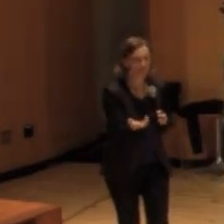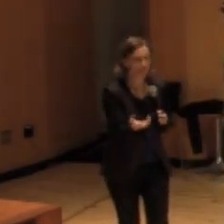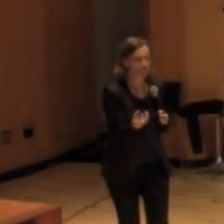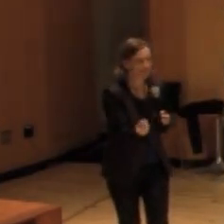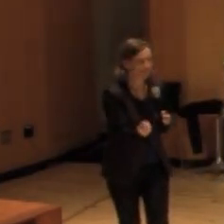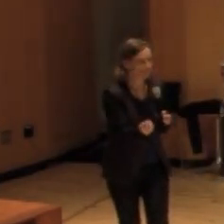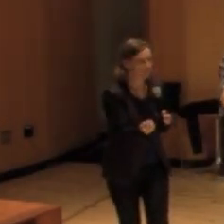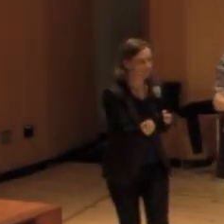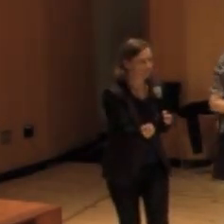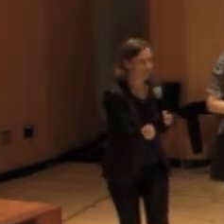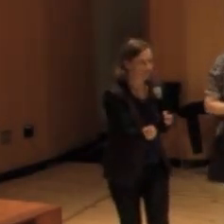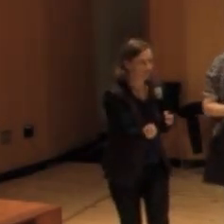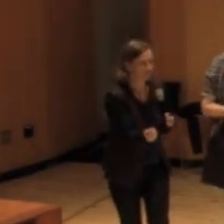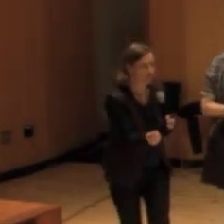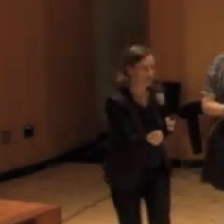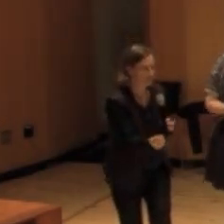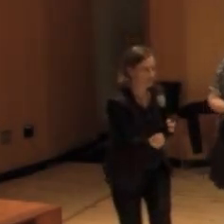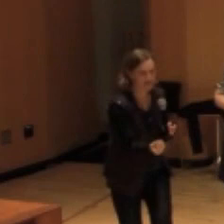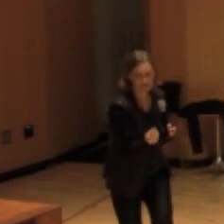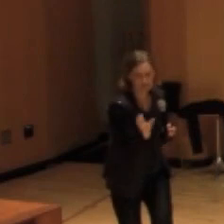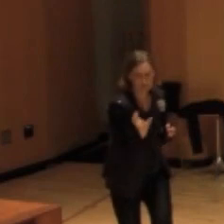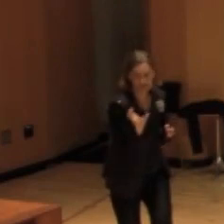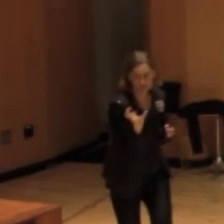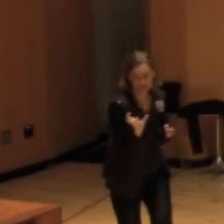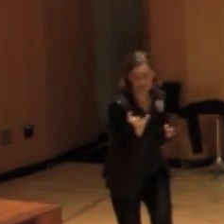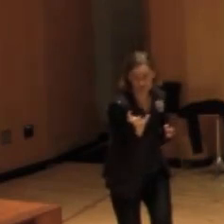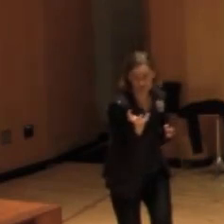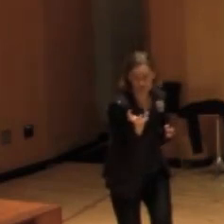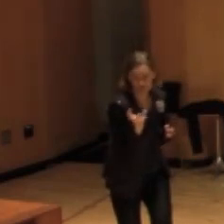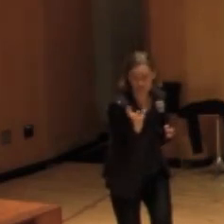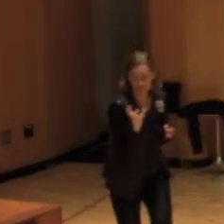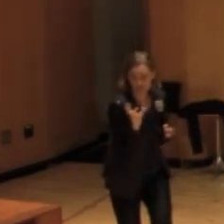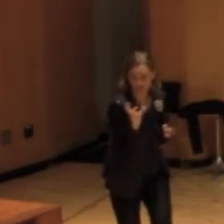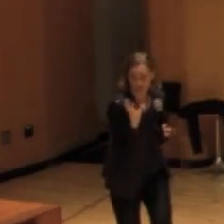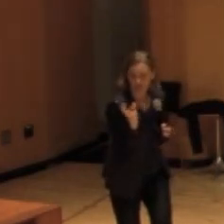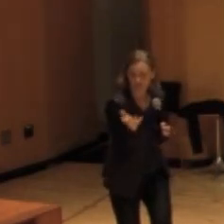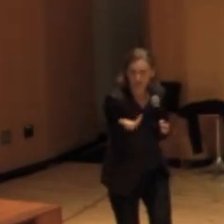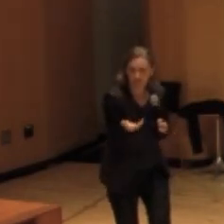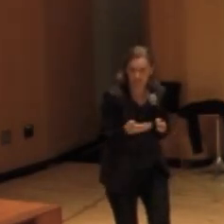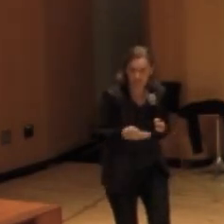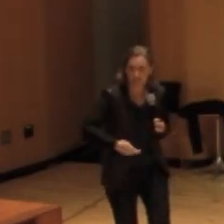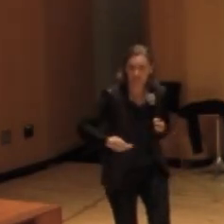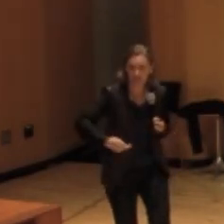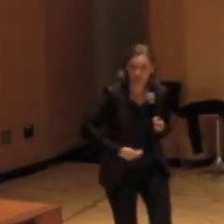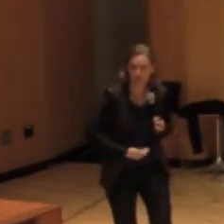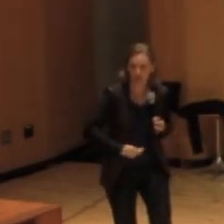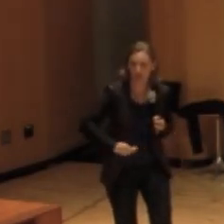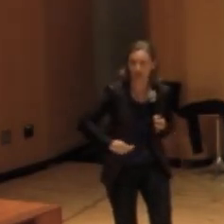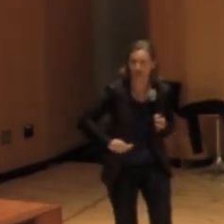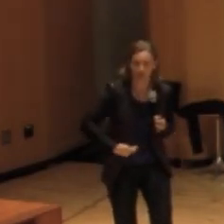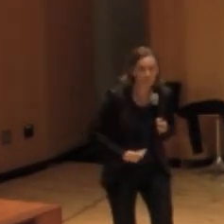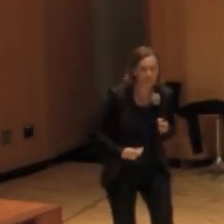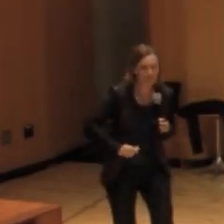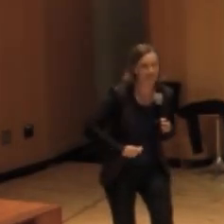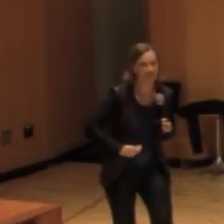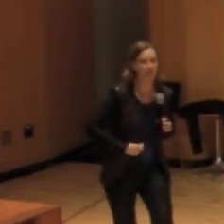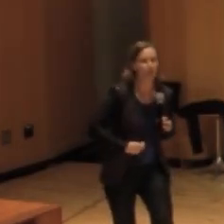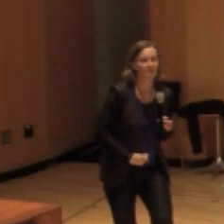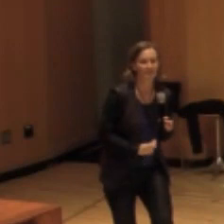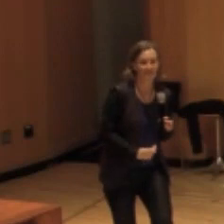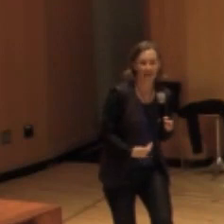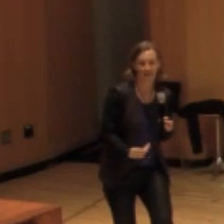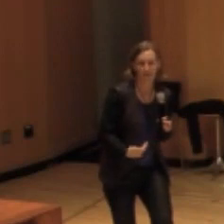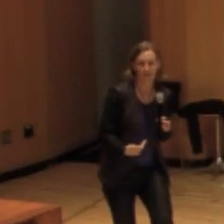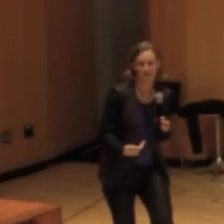hearing the the idioms and the the syntax of the sentences is very um it's very specific and culture and humor lies